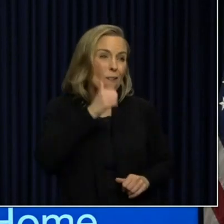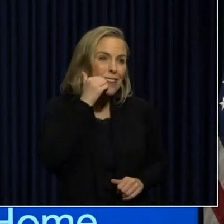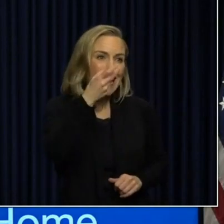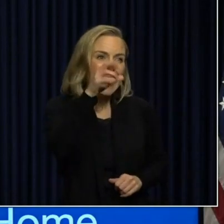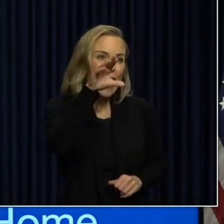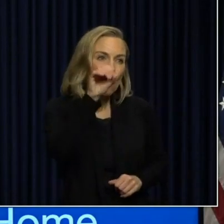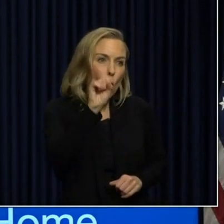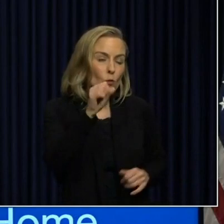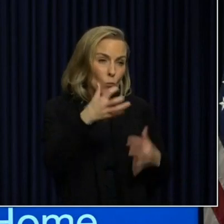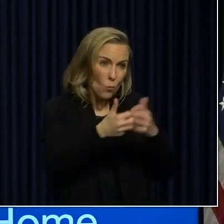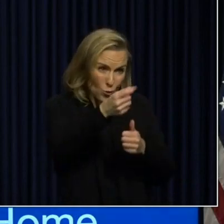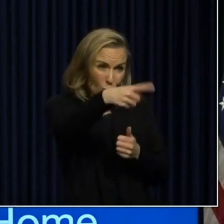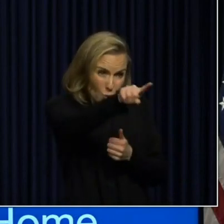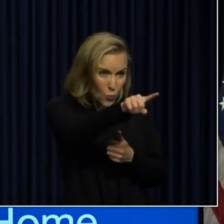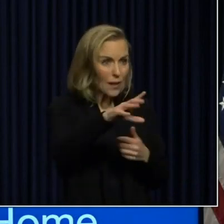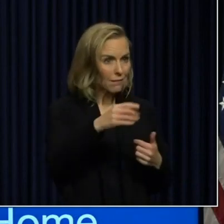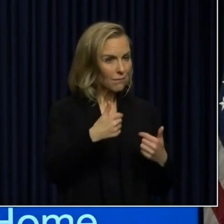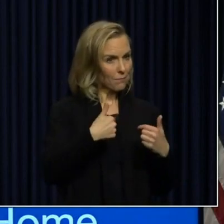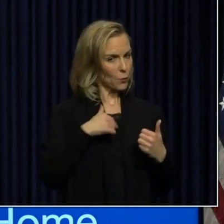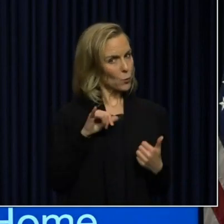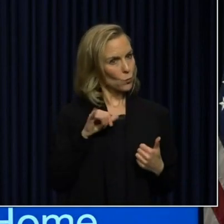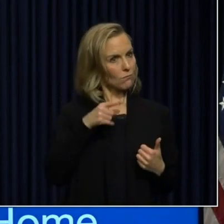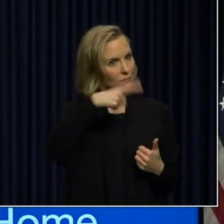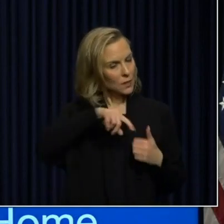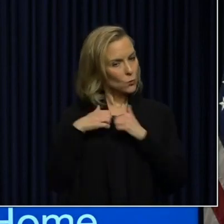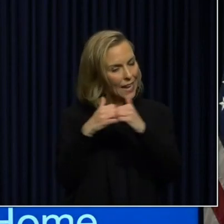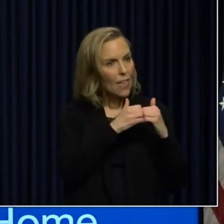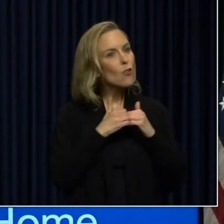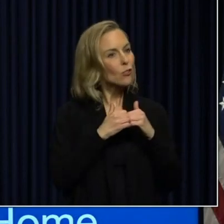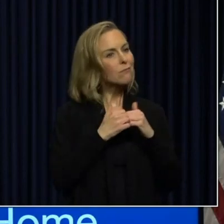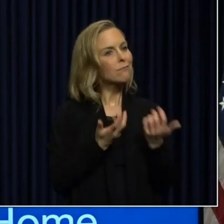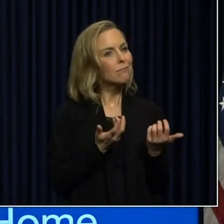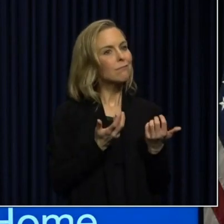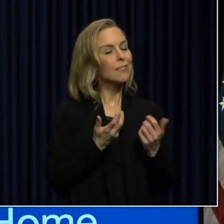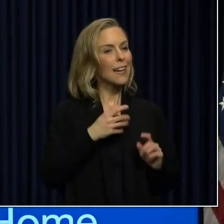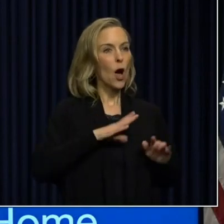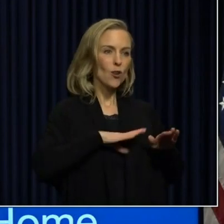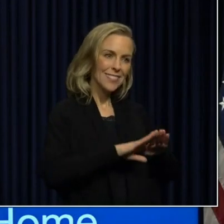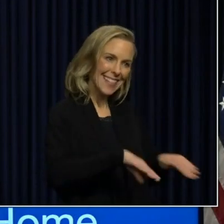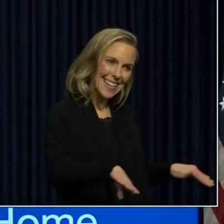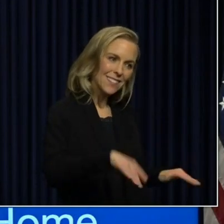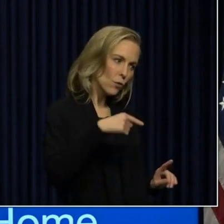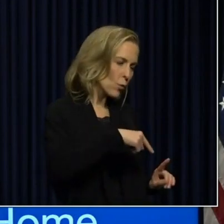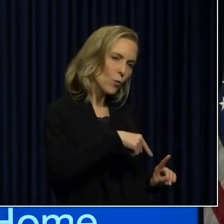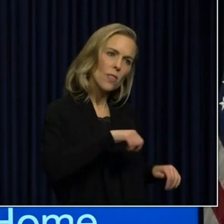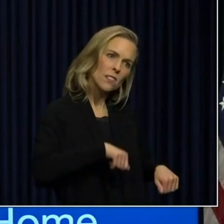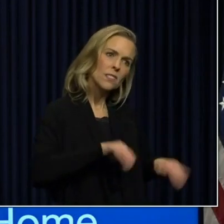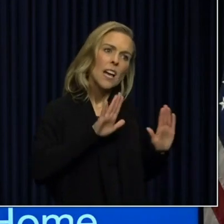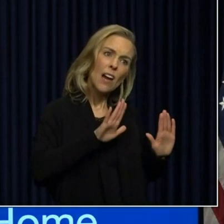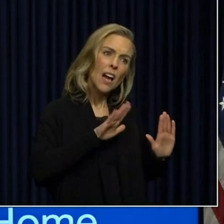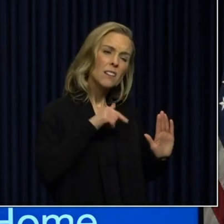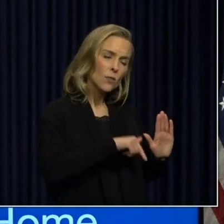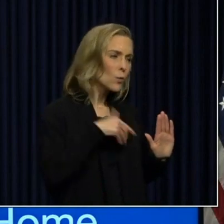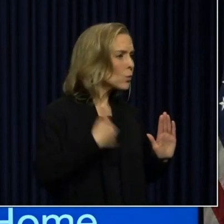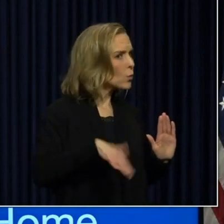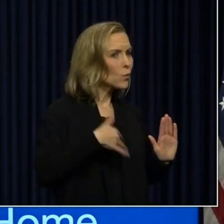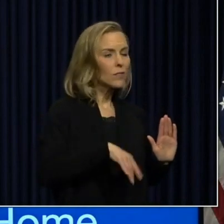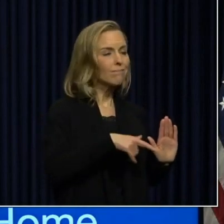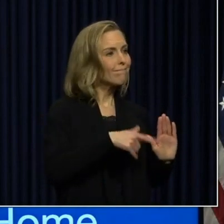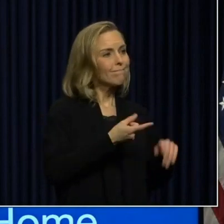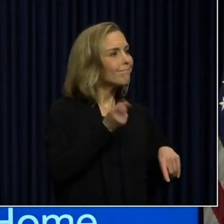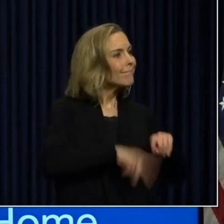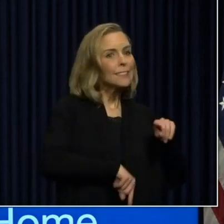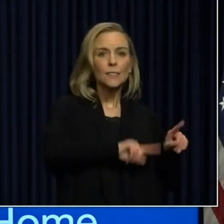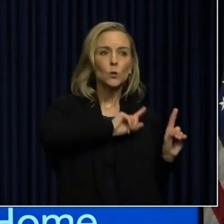is most of you and me together. We have our kids that are sacrificing by not going to